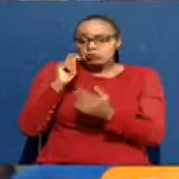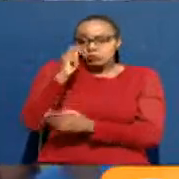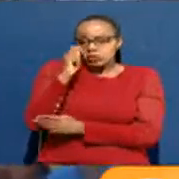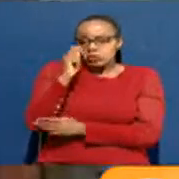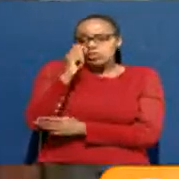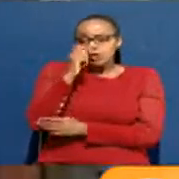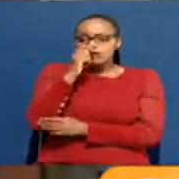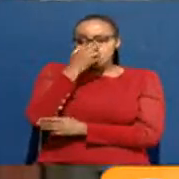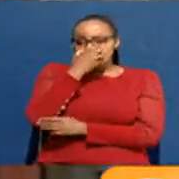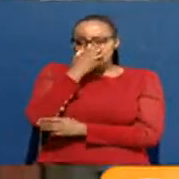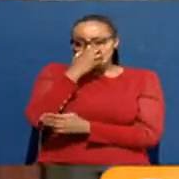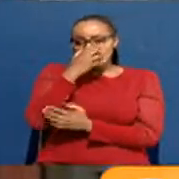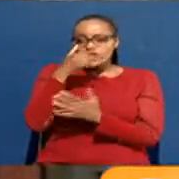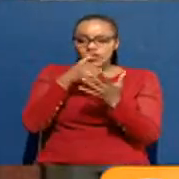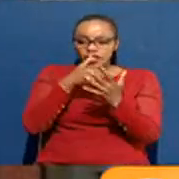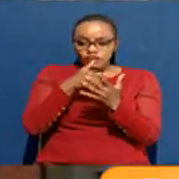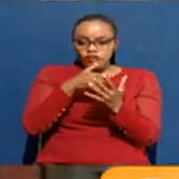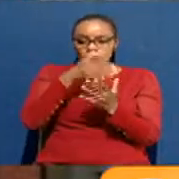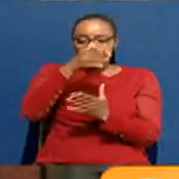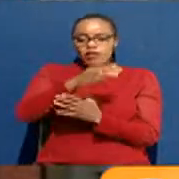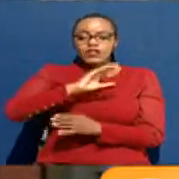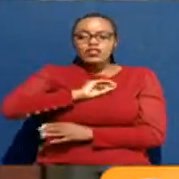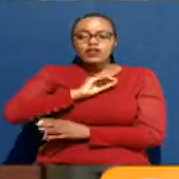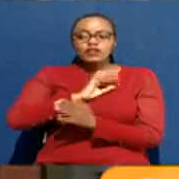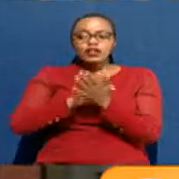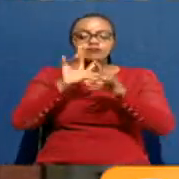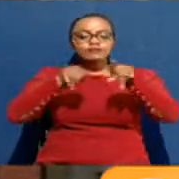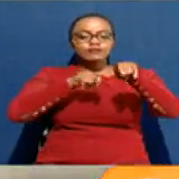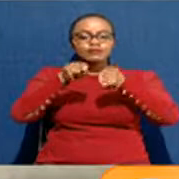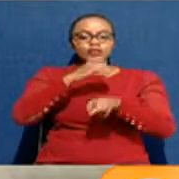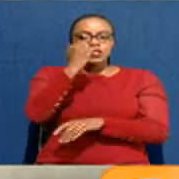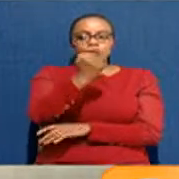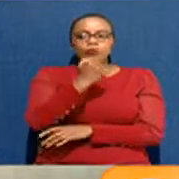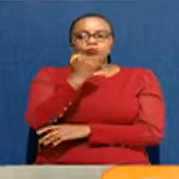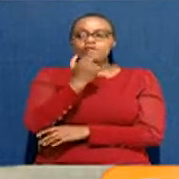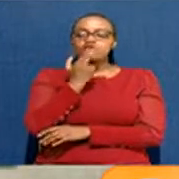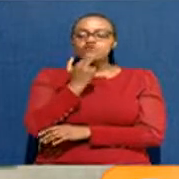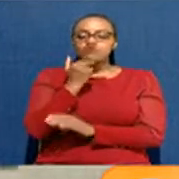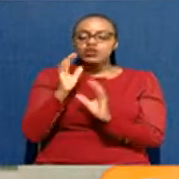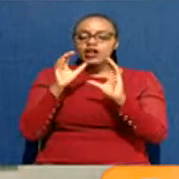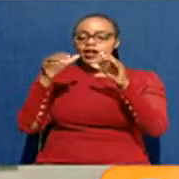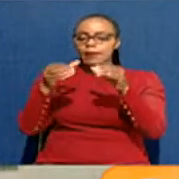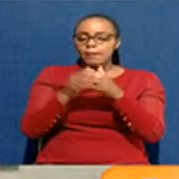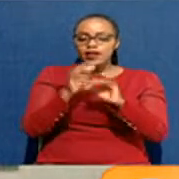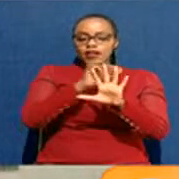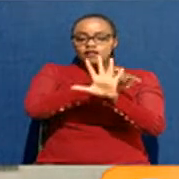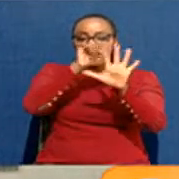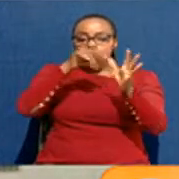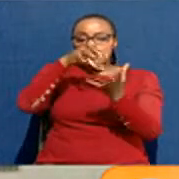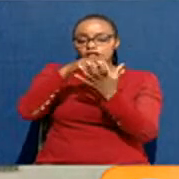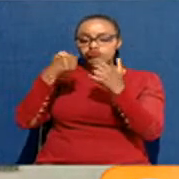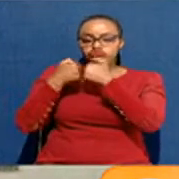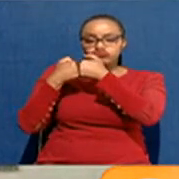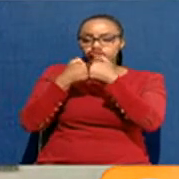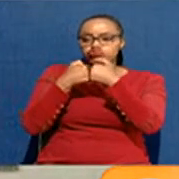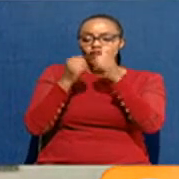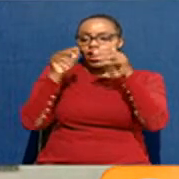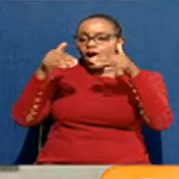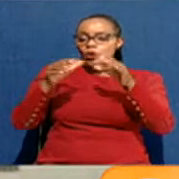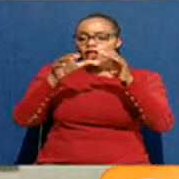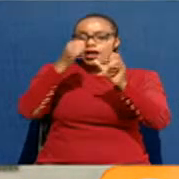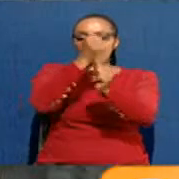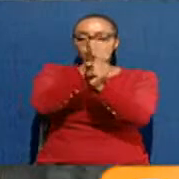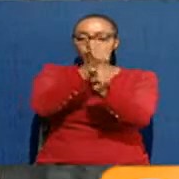parties involved in the tussle over the ownership and control of Mumias Sugar Company, five cases filed challenging the running of the company